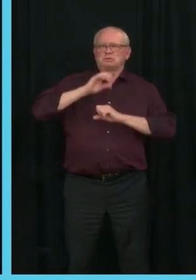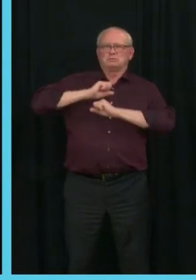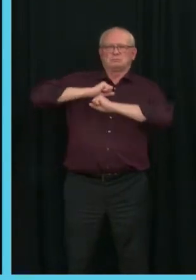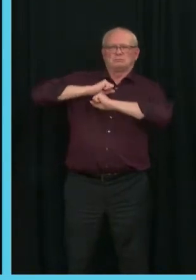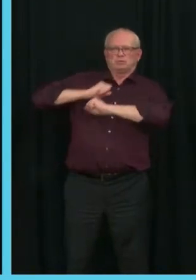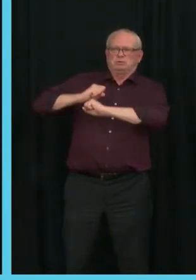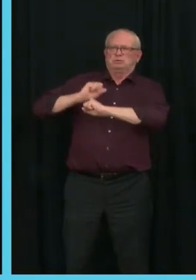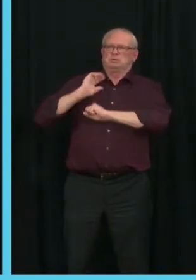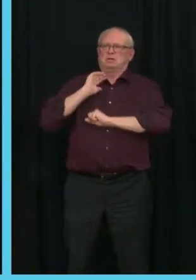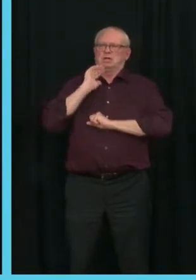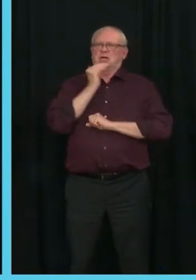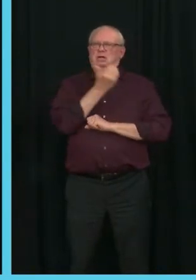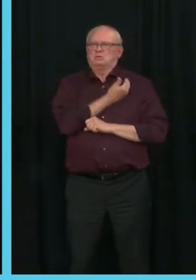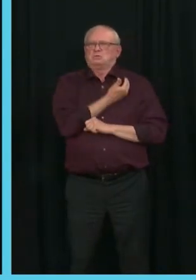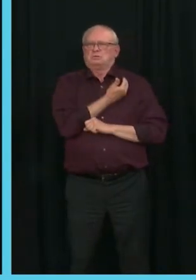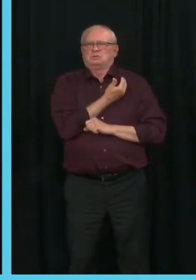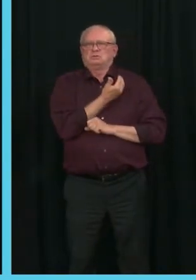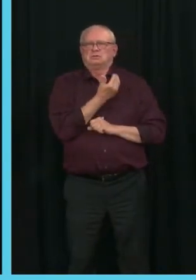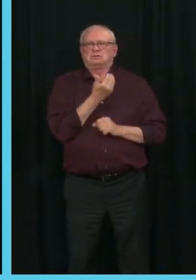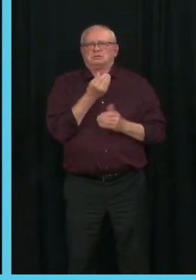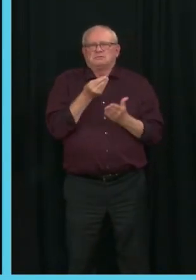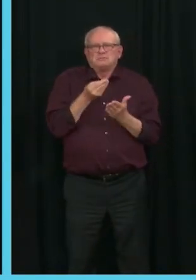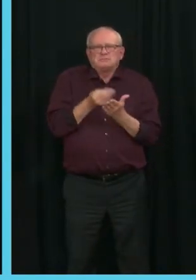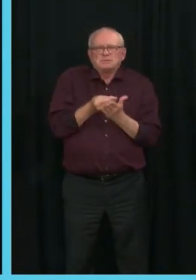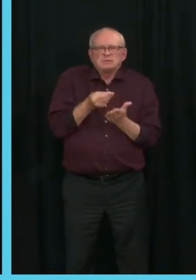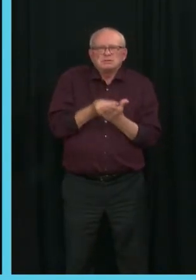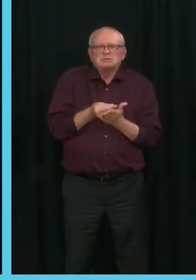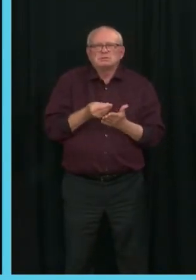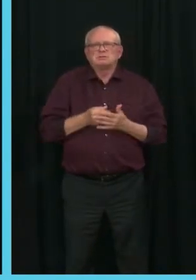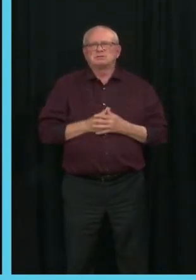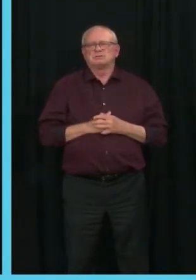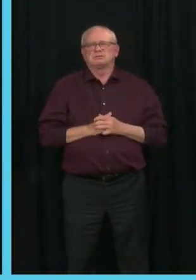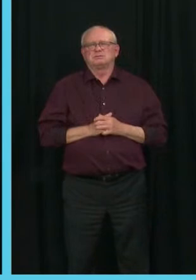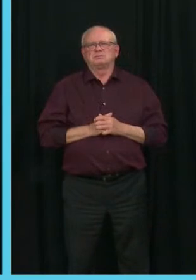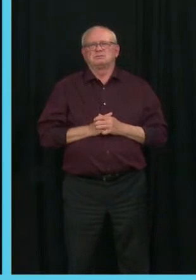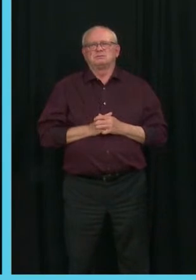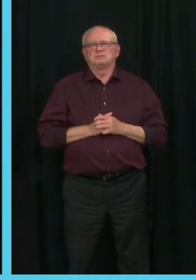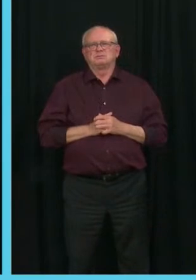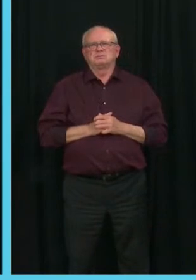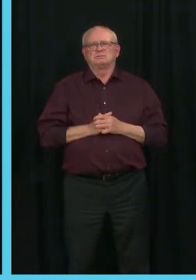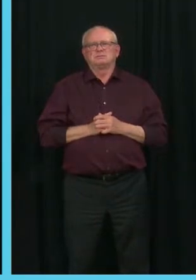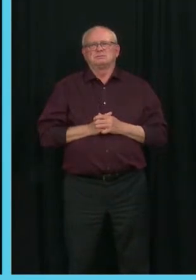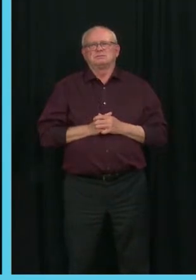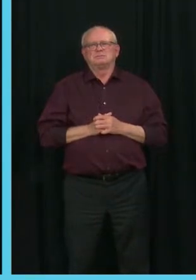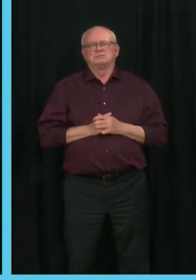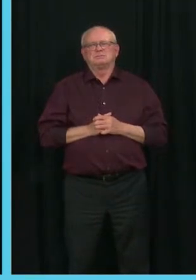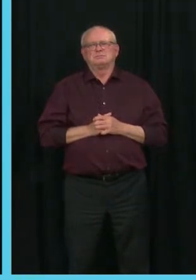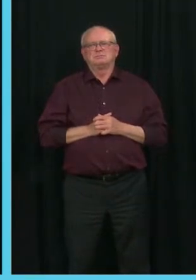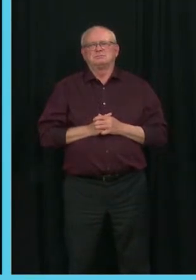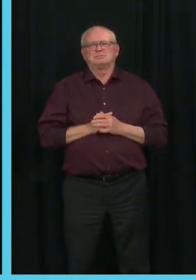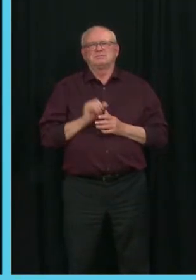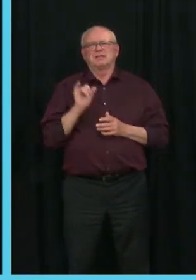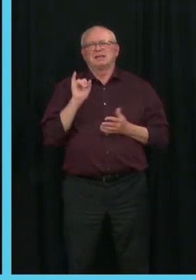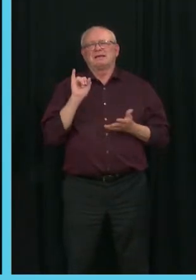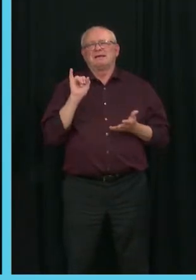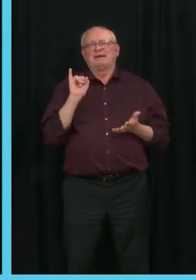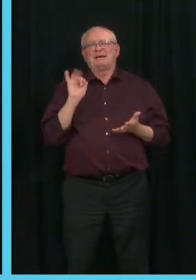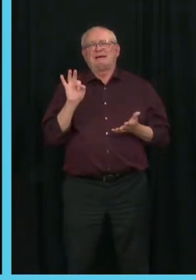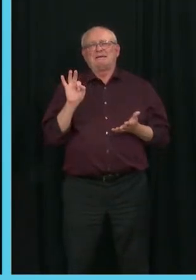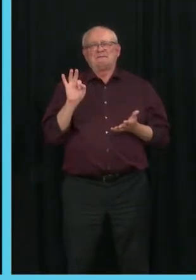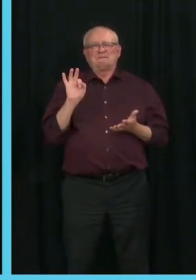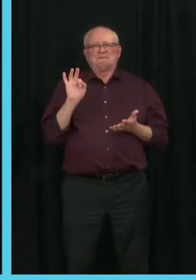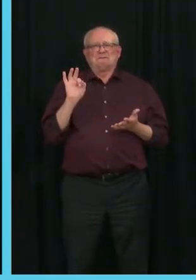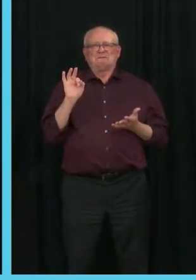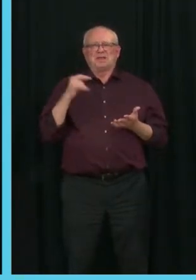always been part of our Plan B or contingency. If there was to be the revocation of the presidential permit, we've always